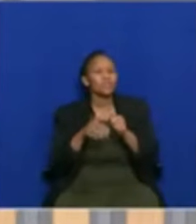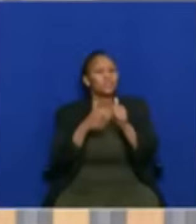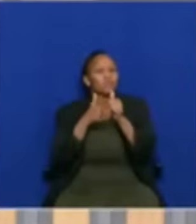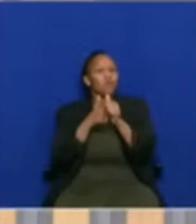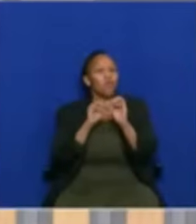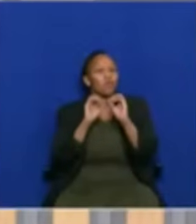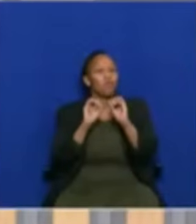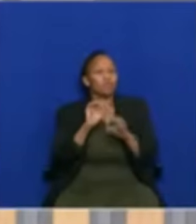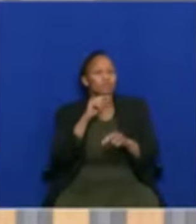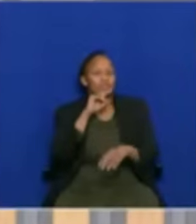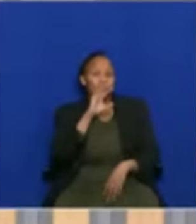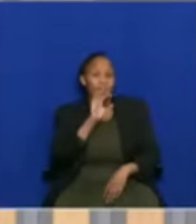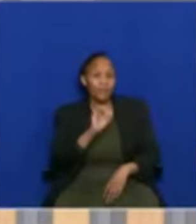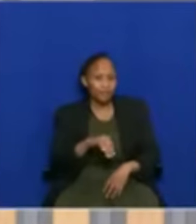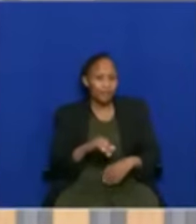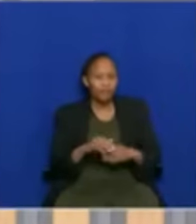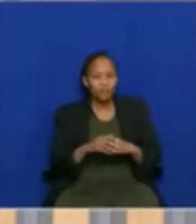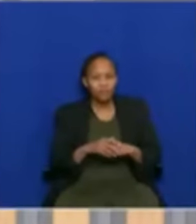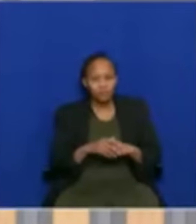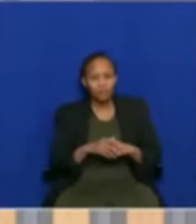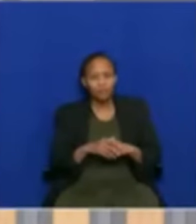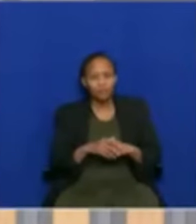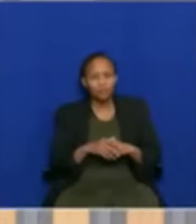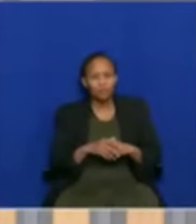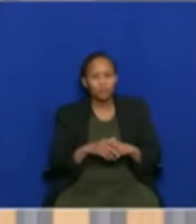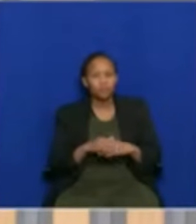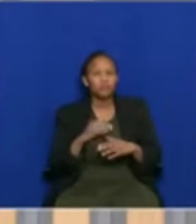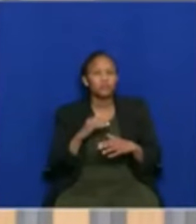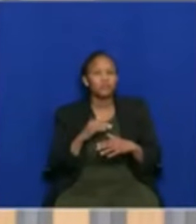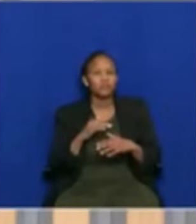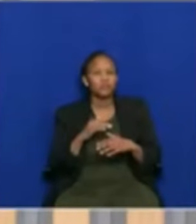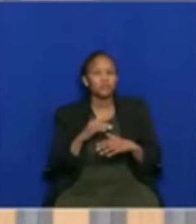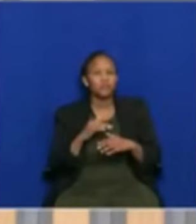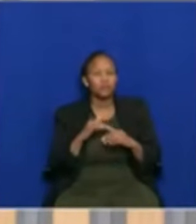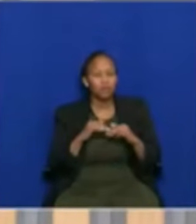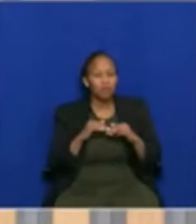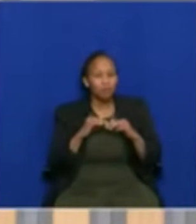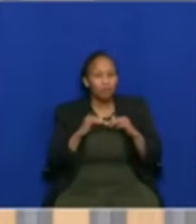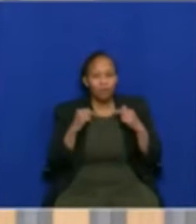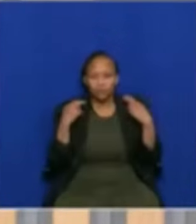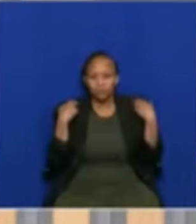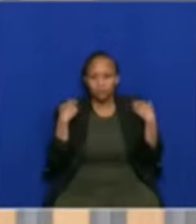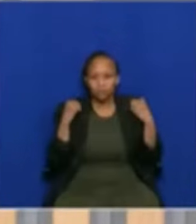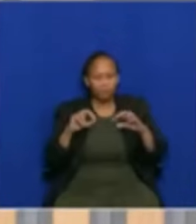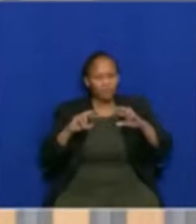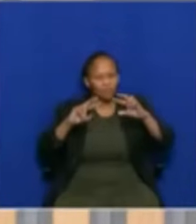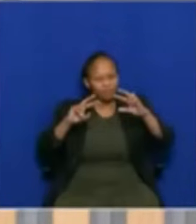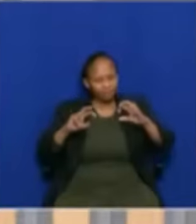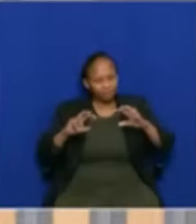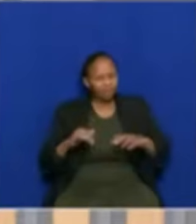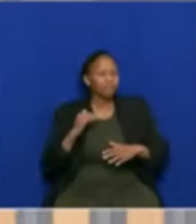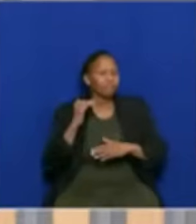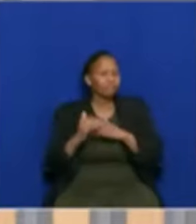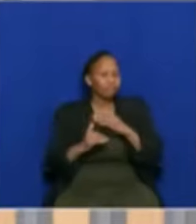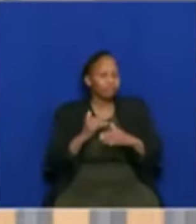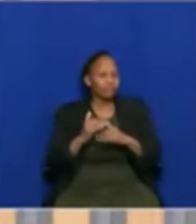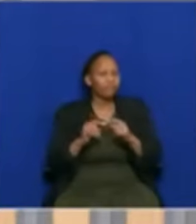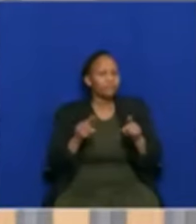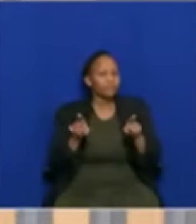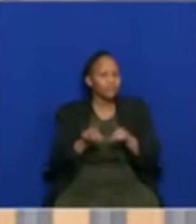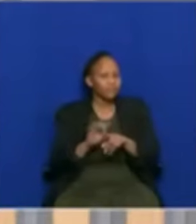security, also manipulating security vetting processes to unduly benefit